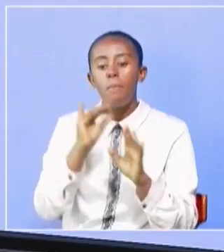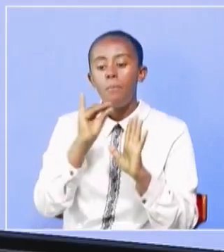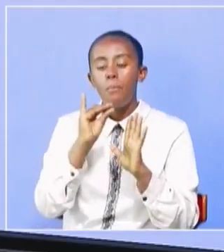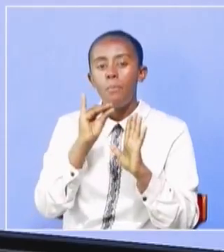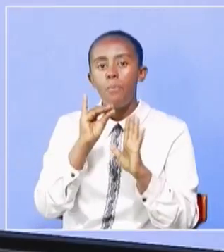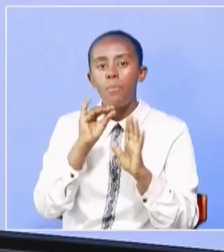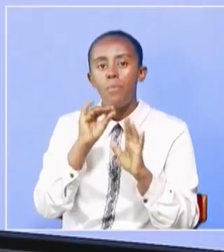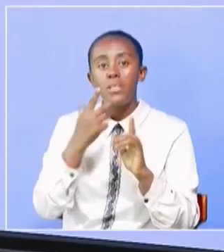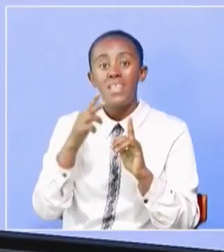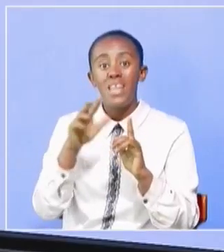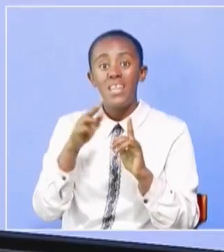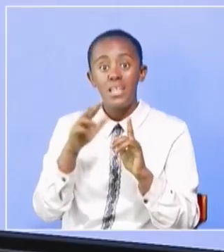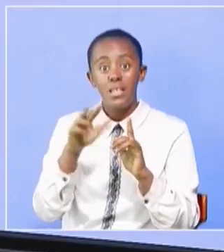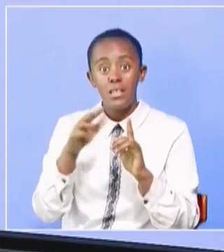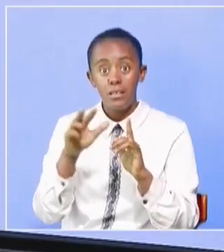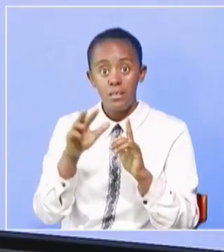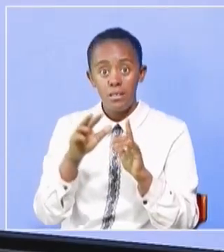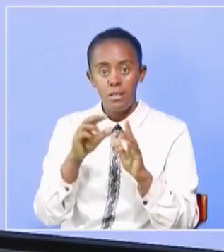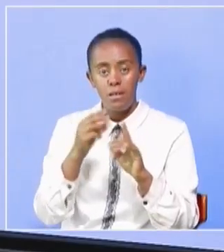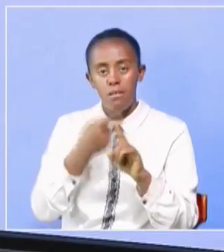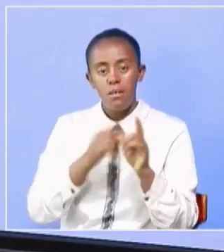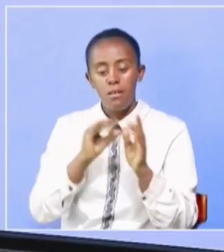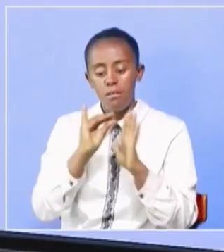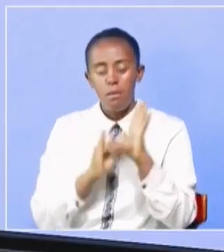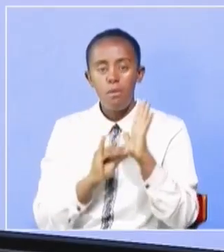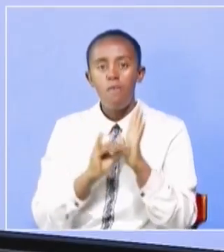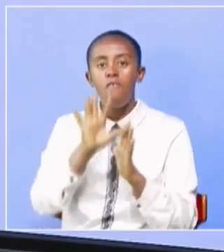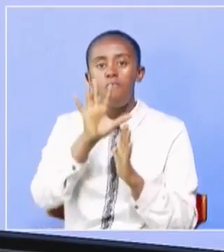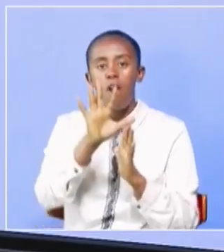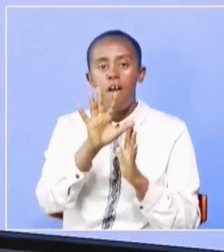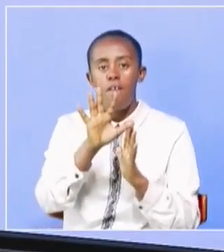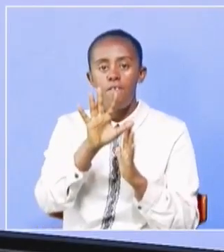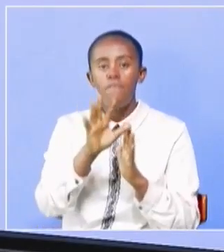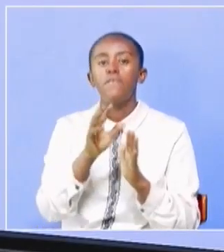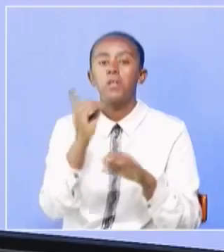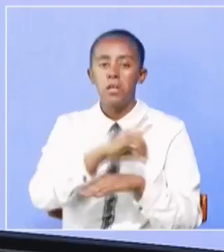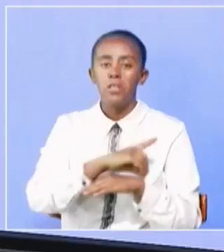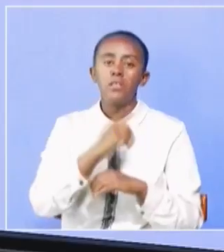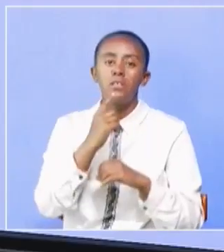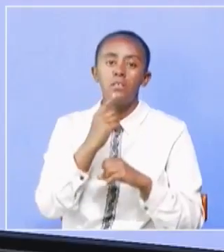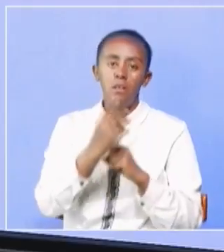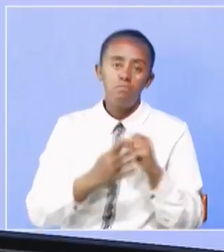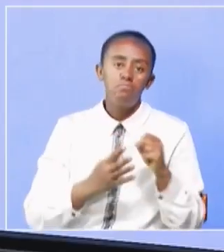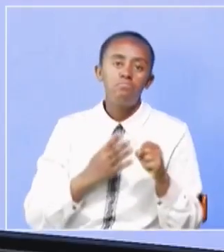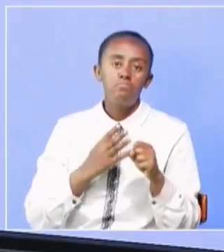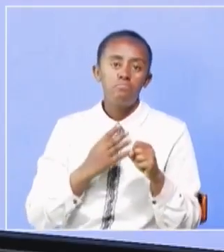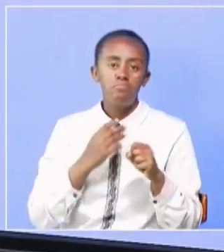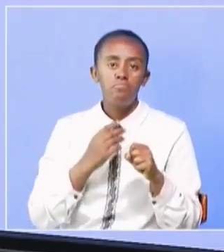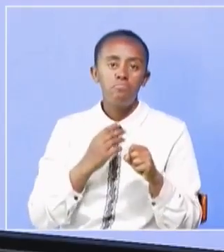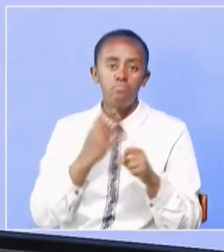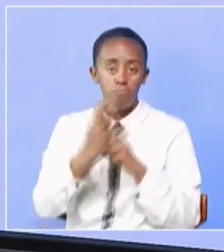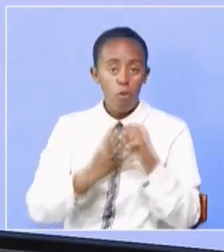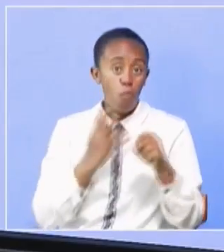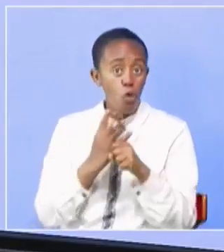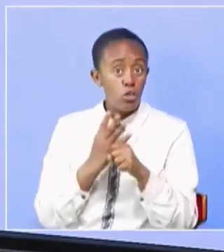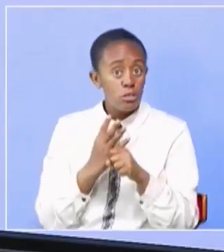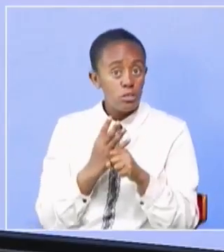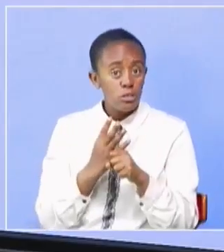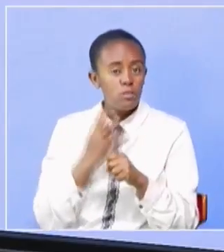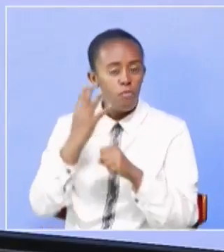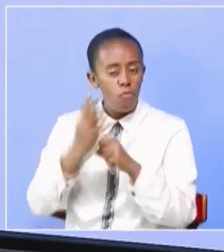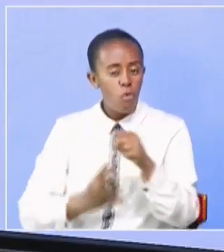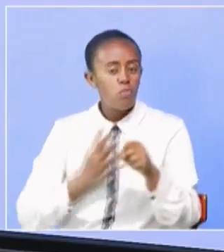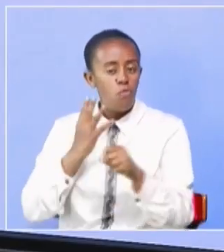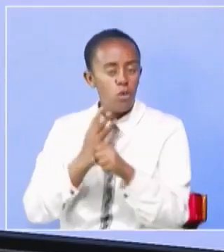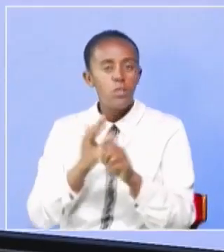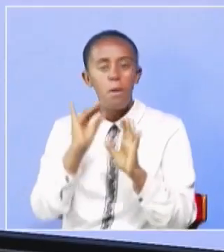And that we have 5 days every 3 years. But the every fourth year,